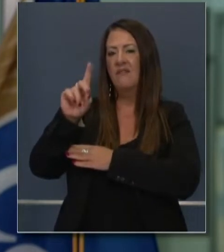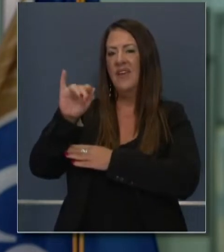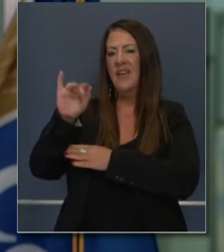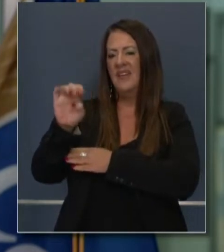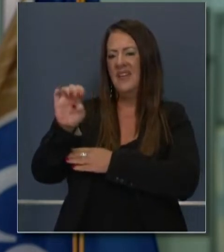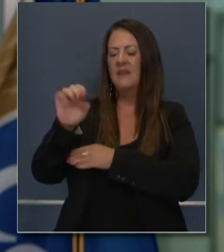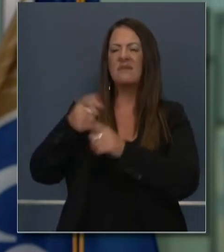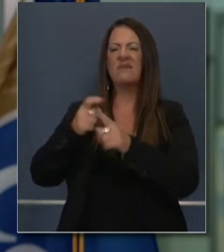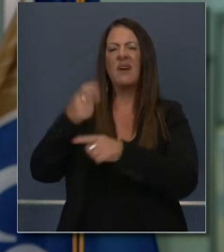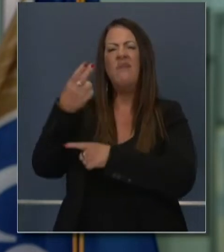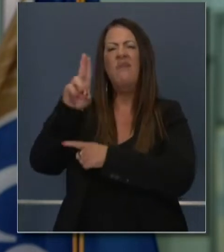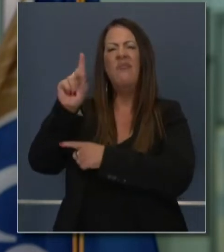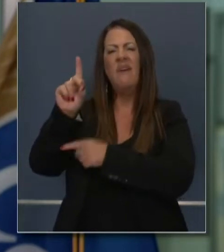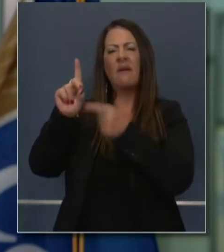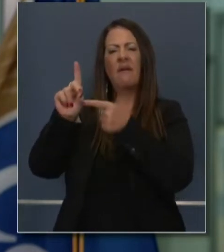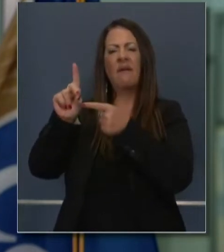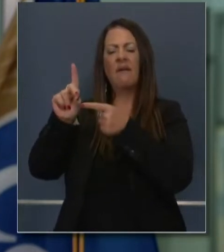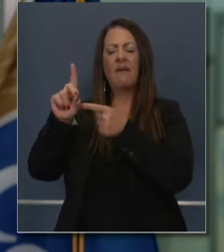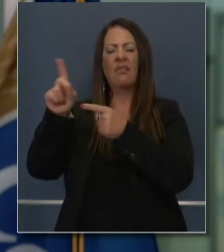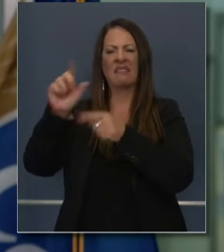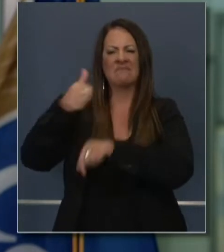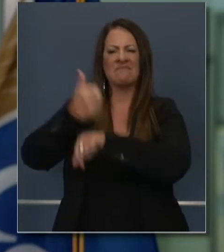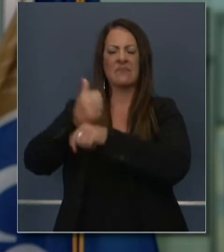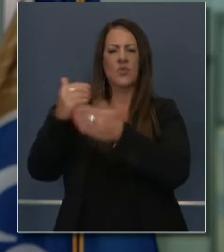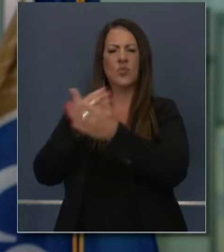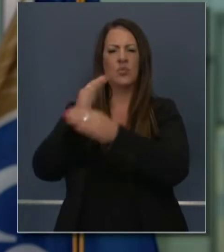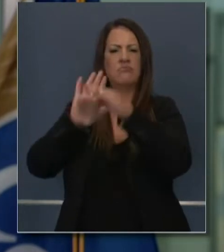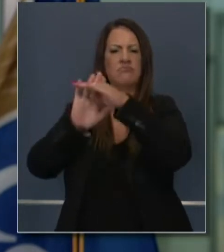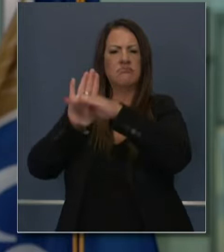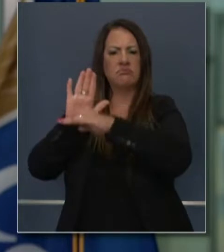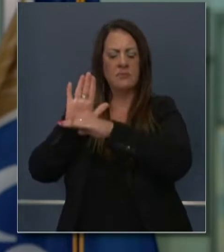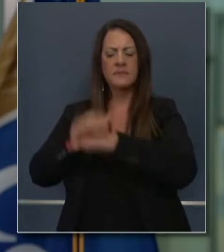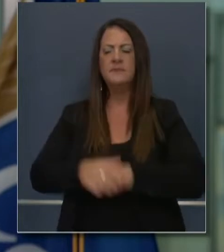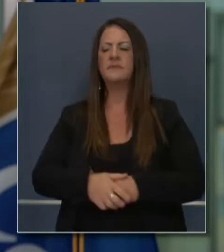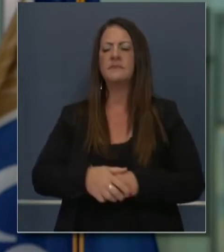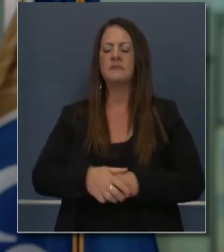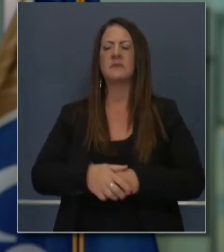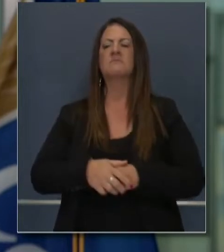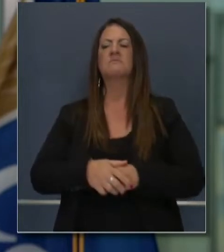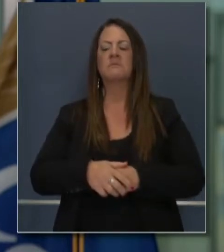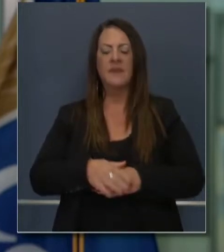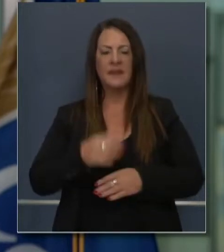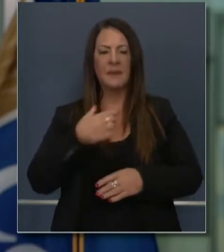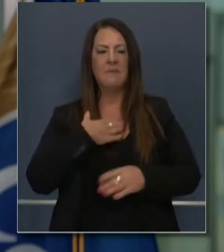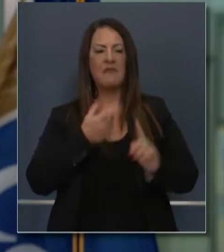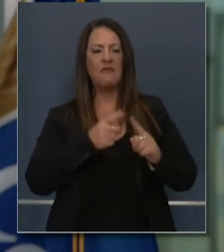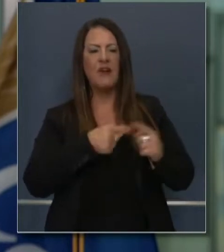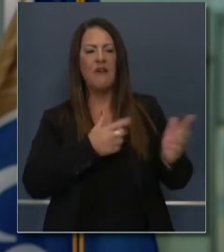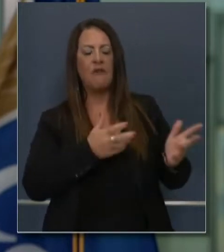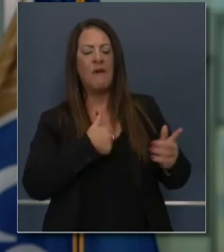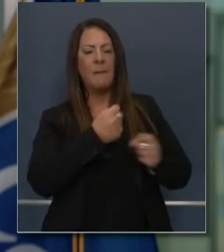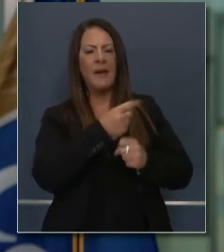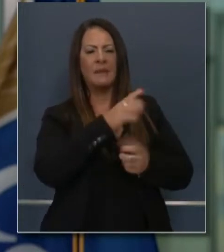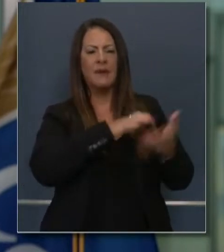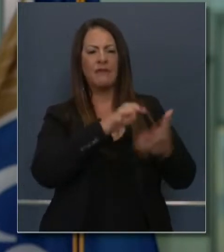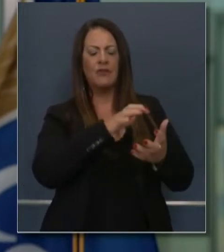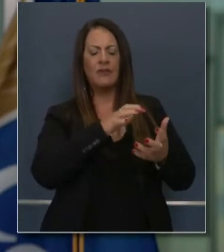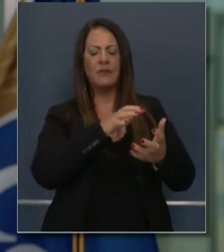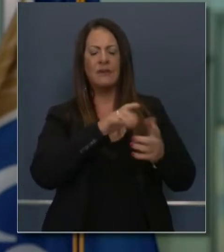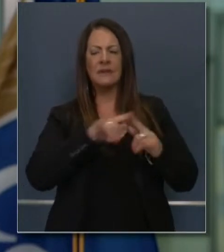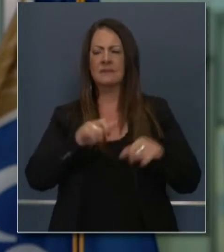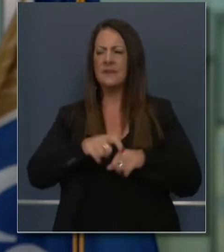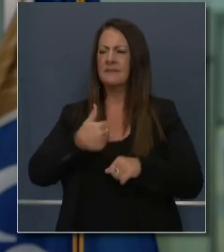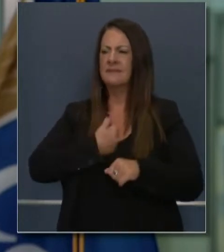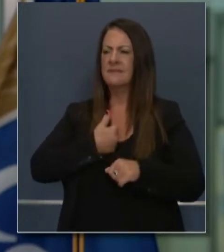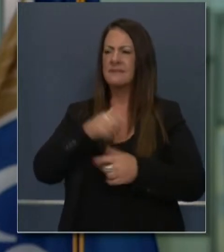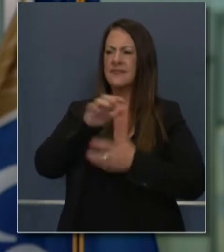new guidelines. And I realized quickly that I was not only confusing him, I was confusing myself.